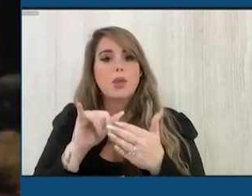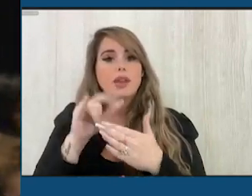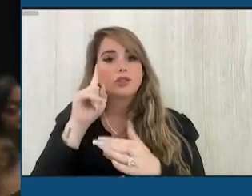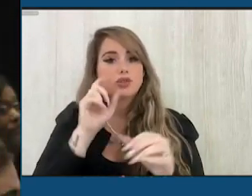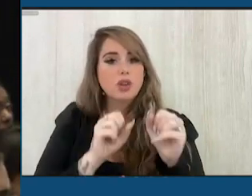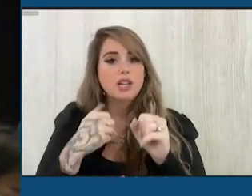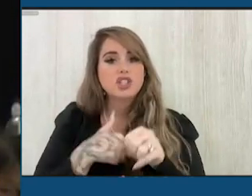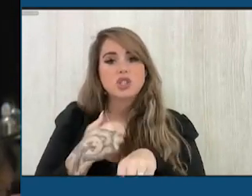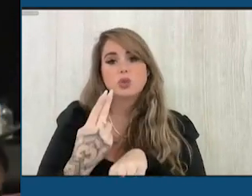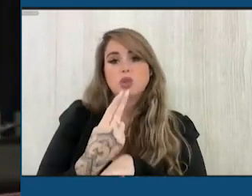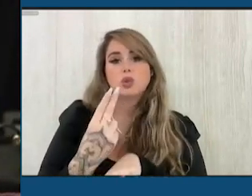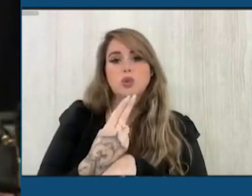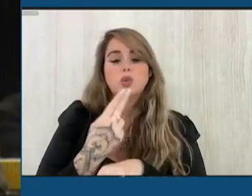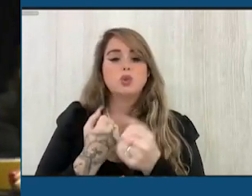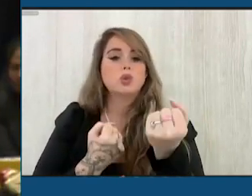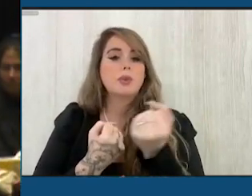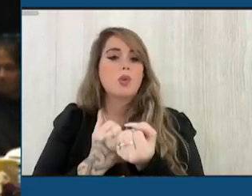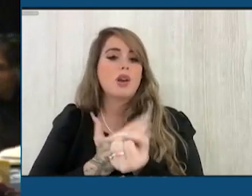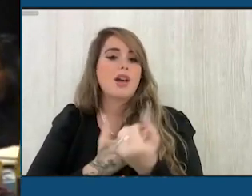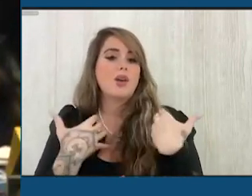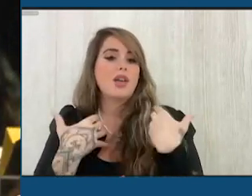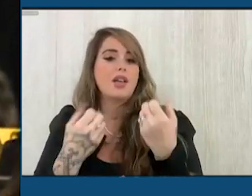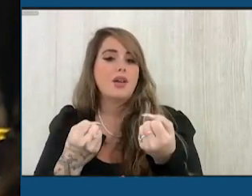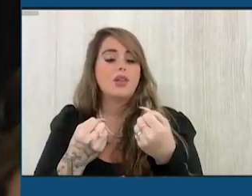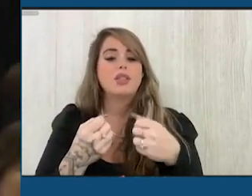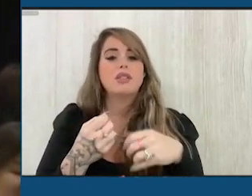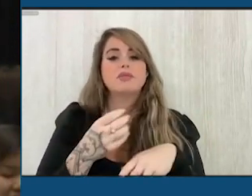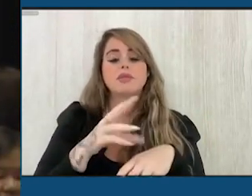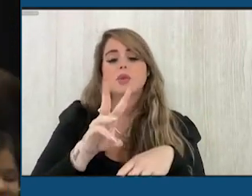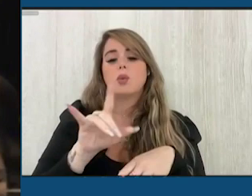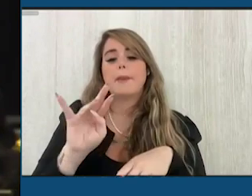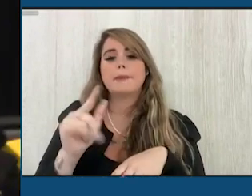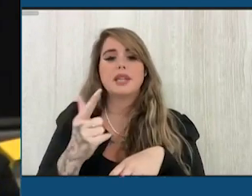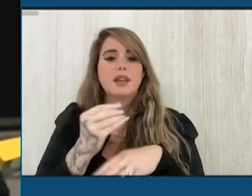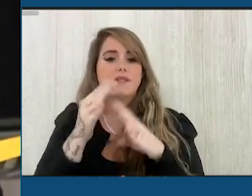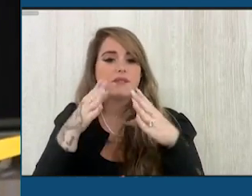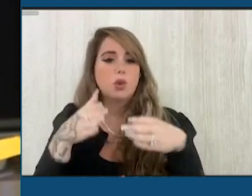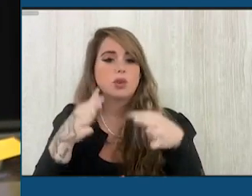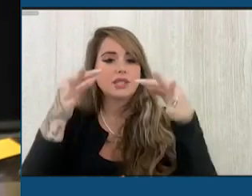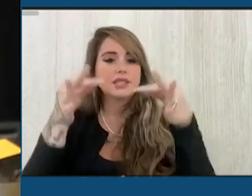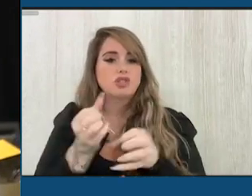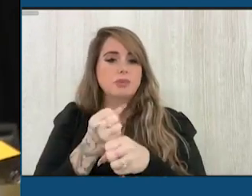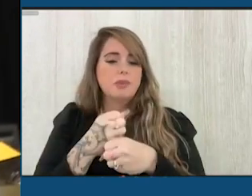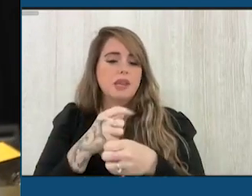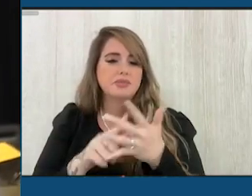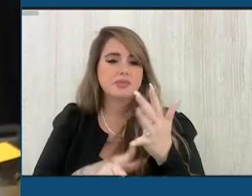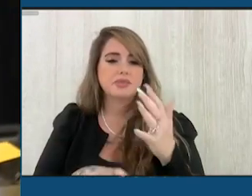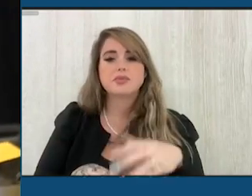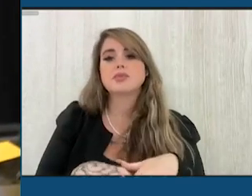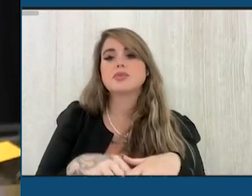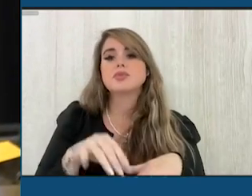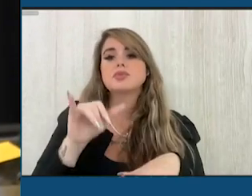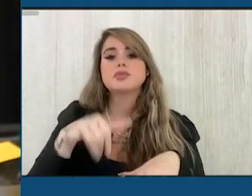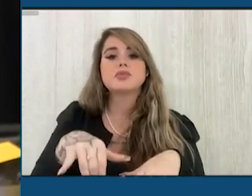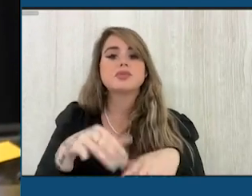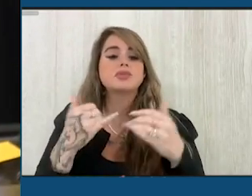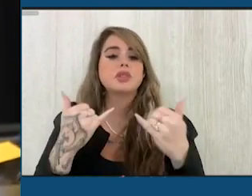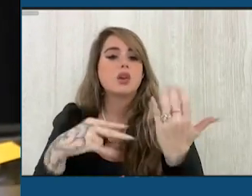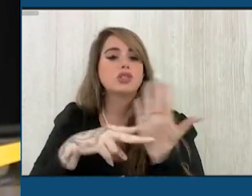use to support our health and well-being and focus, decision-making, etc. So here's your cheat